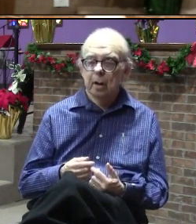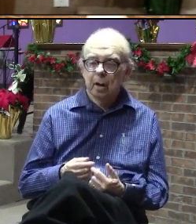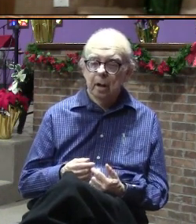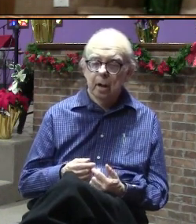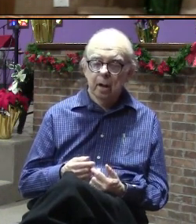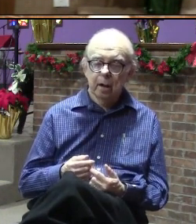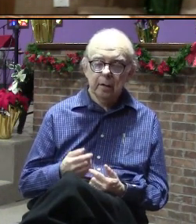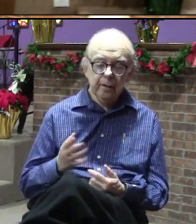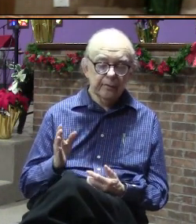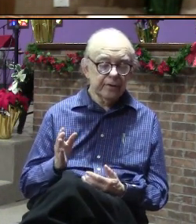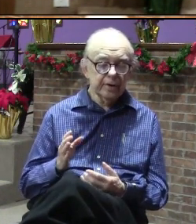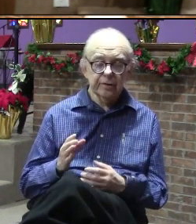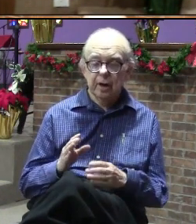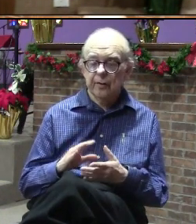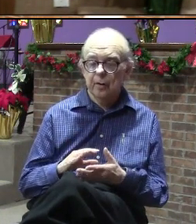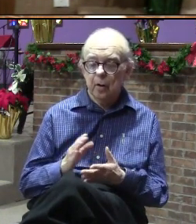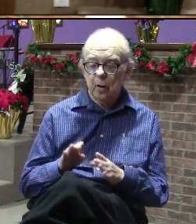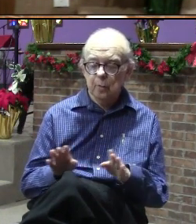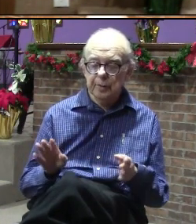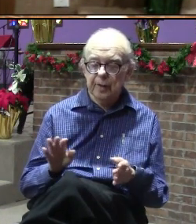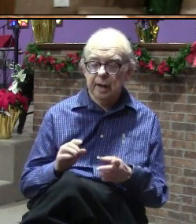I've already unwrapped him.